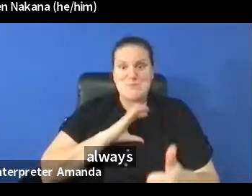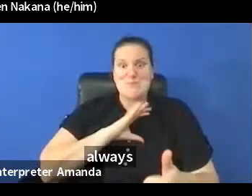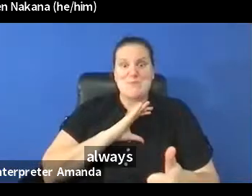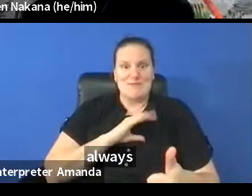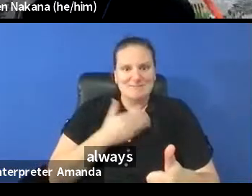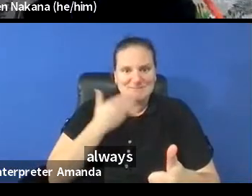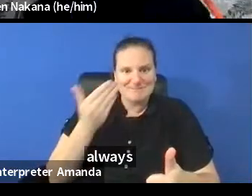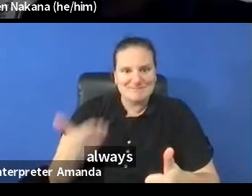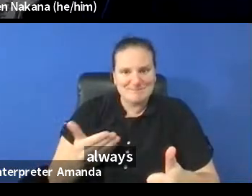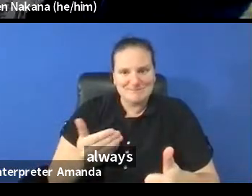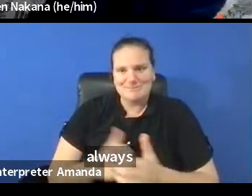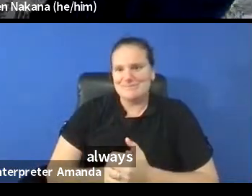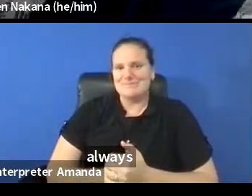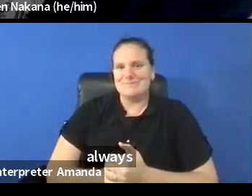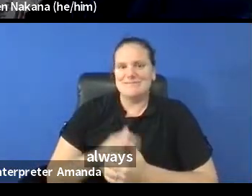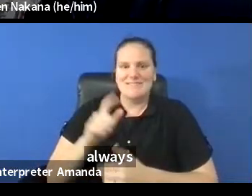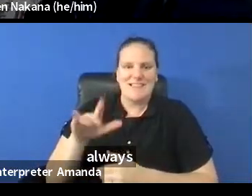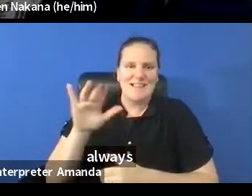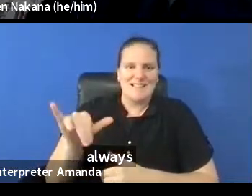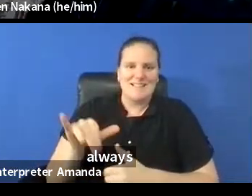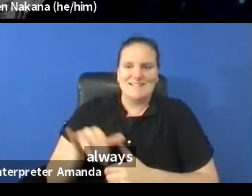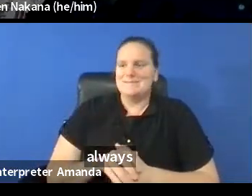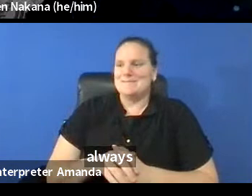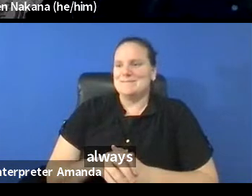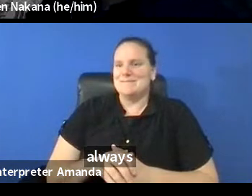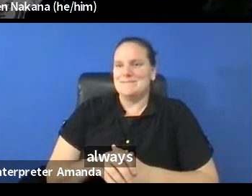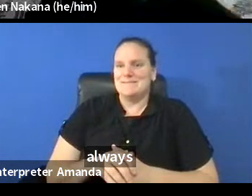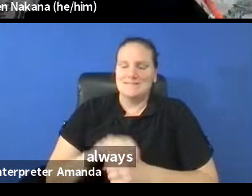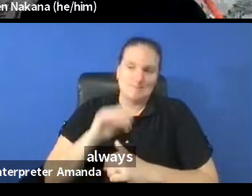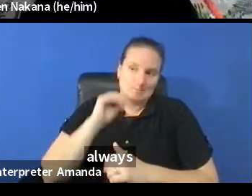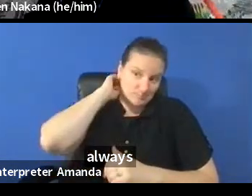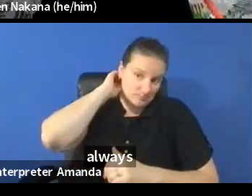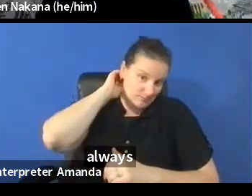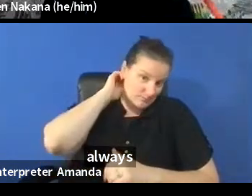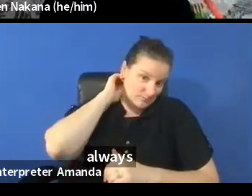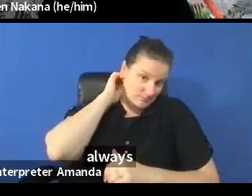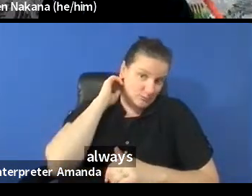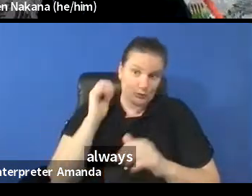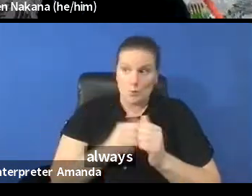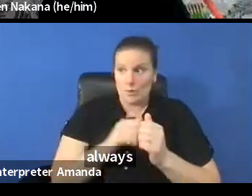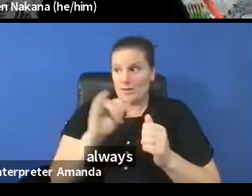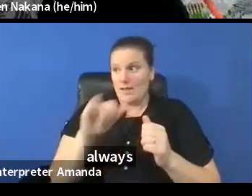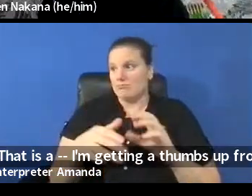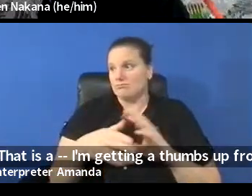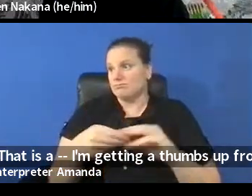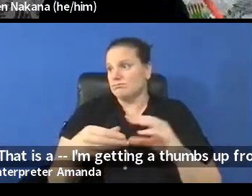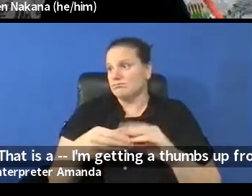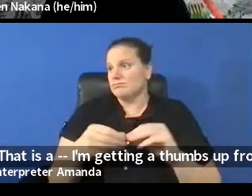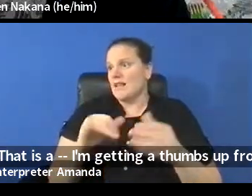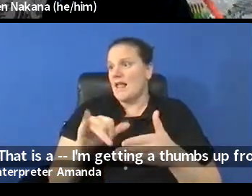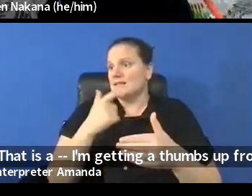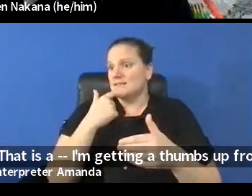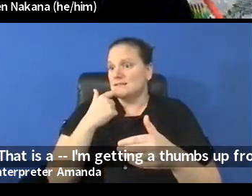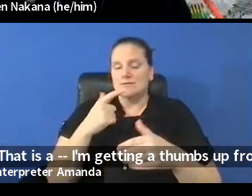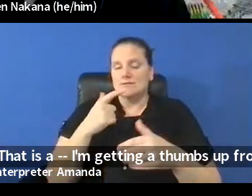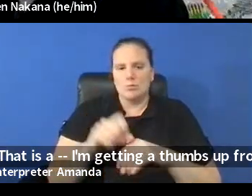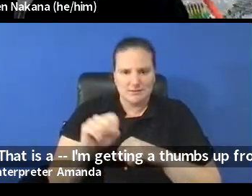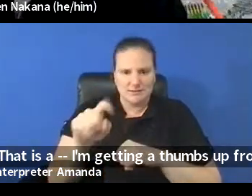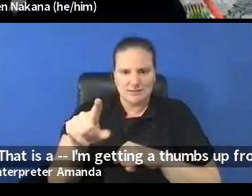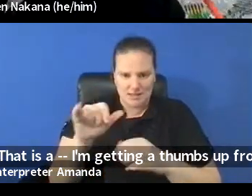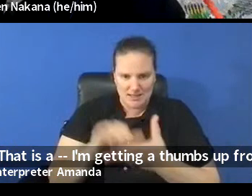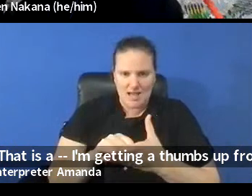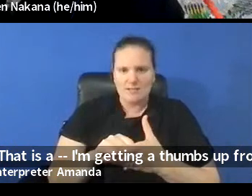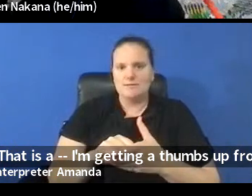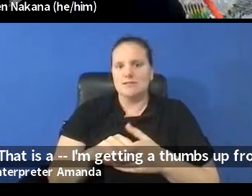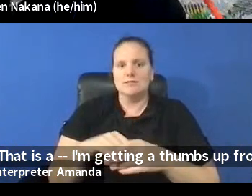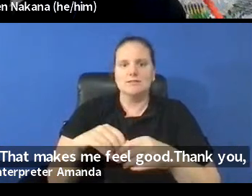you, Lily. But so with that, like I said, we'll be sending it out, and you can actually go